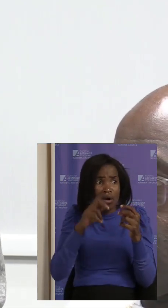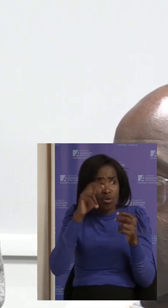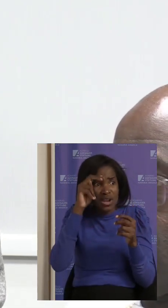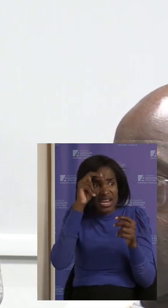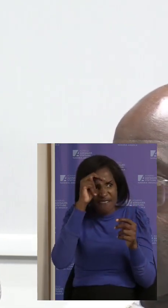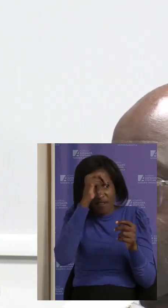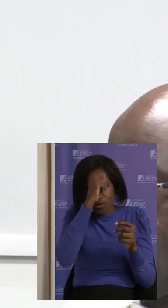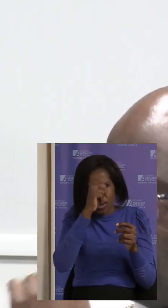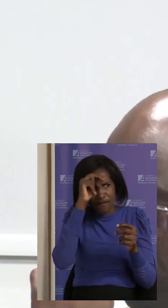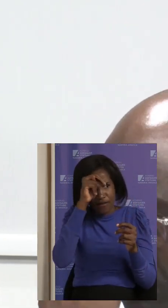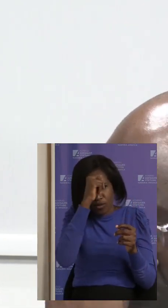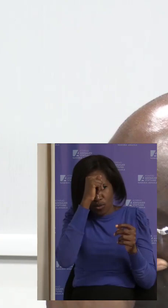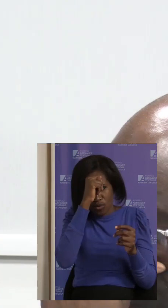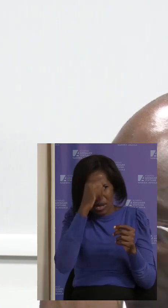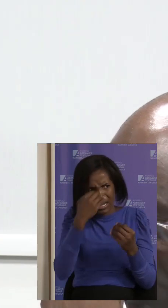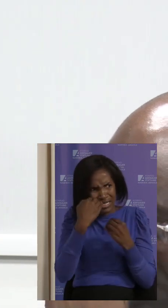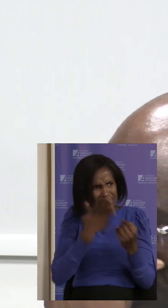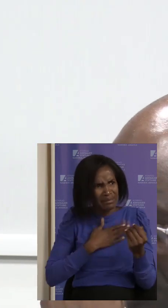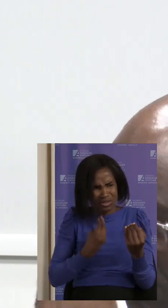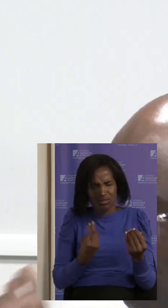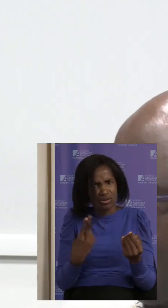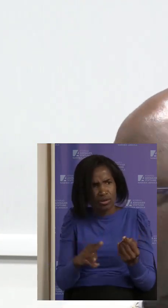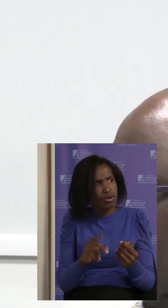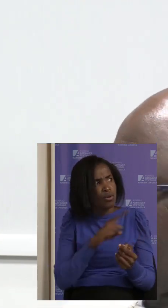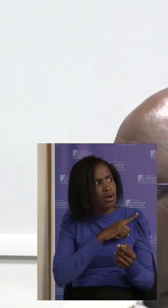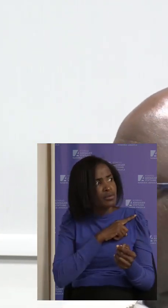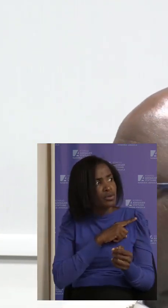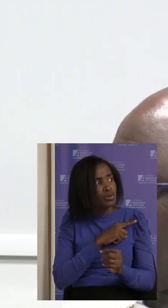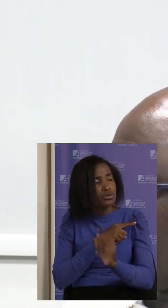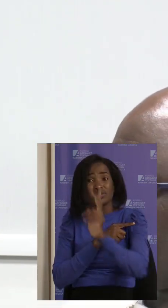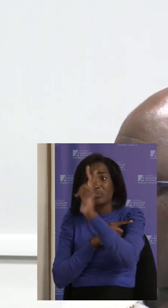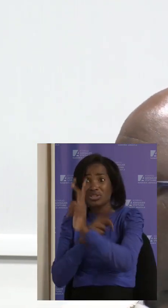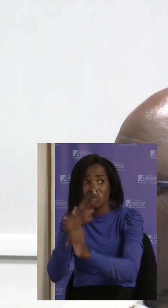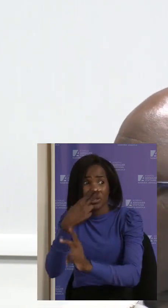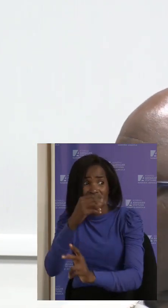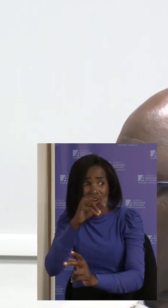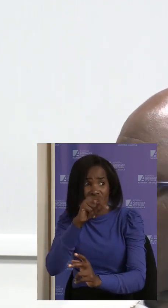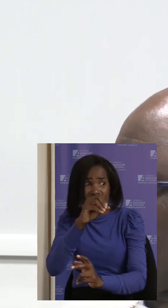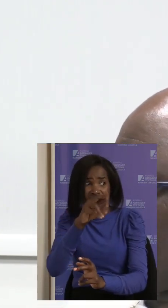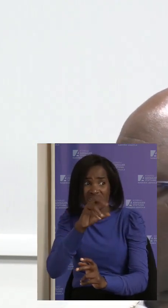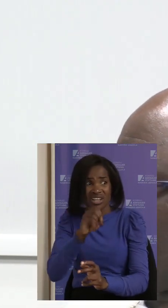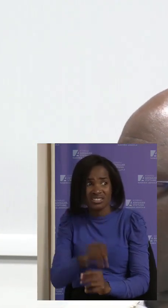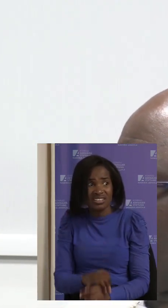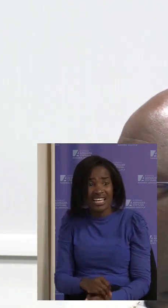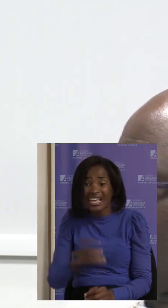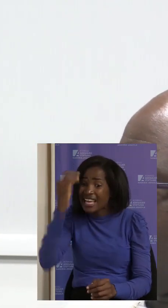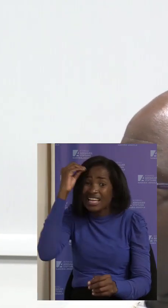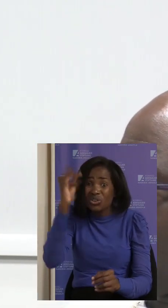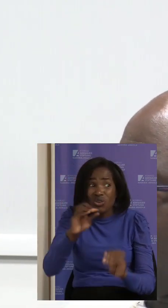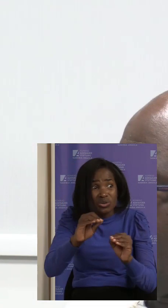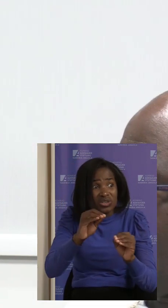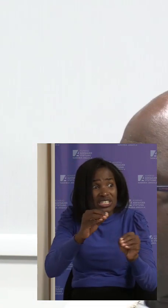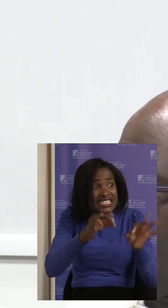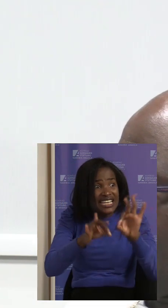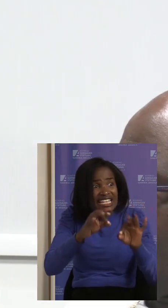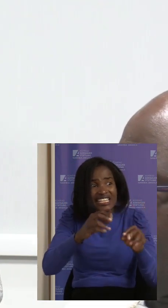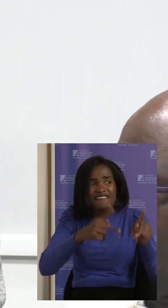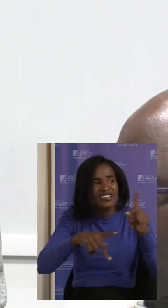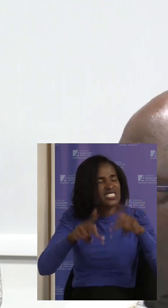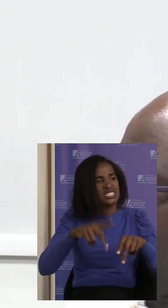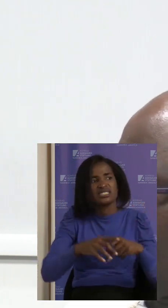hire someone to teach them the chemistry. Because I know for sure that the person with an honors cannot deliver in the physics and the sciences. So